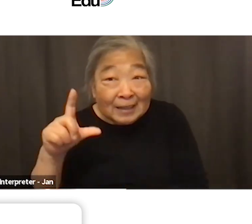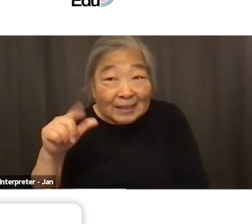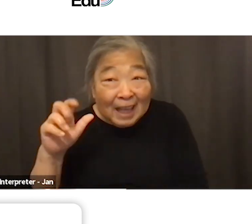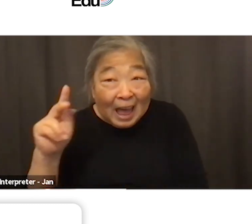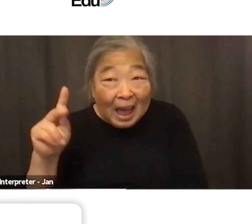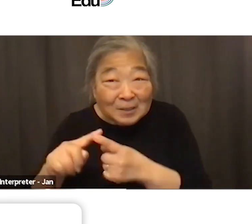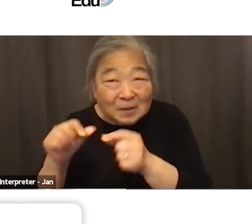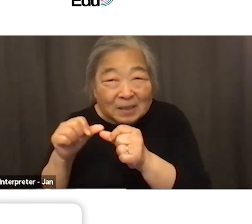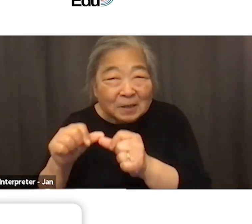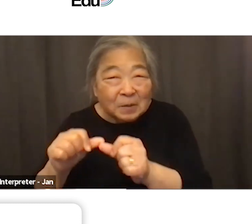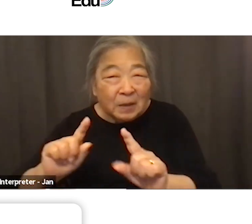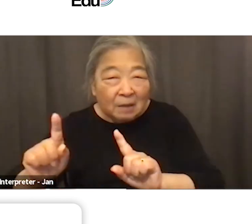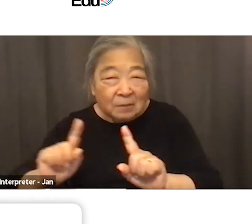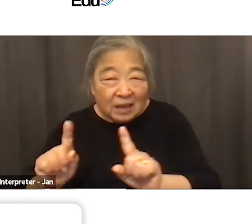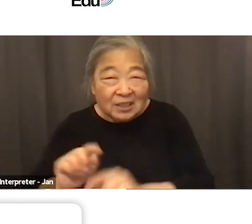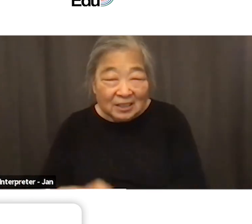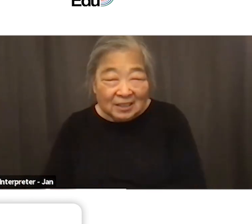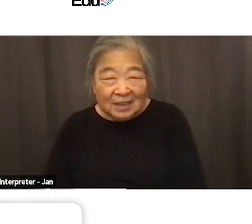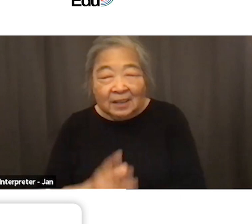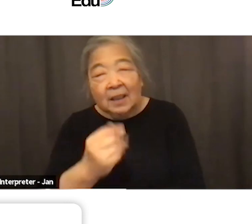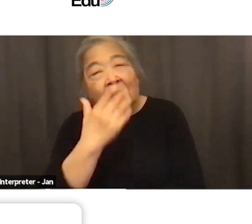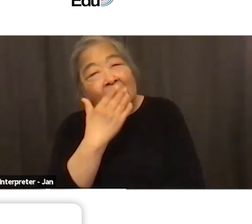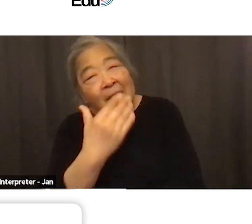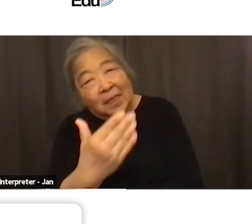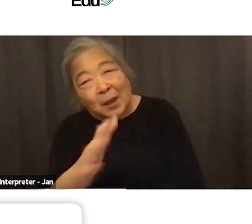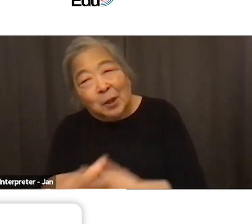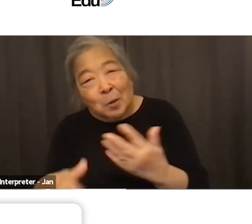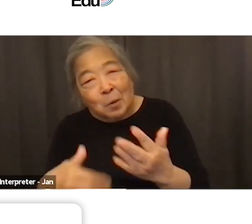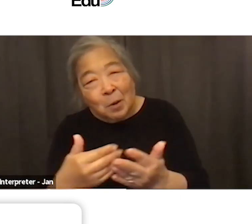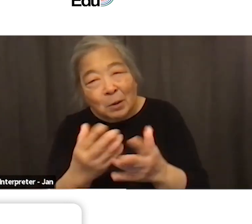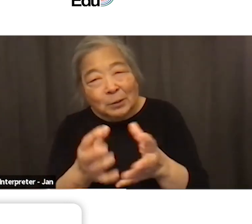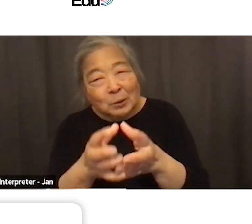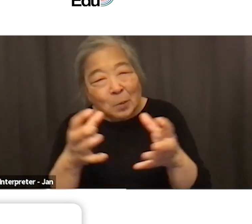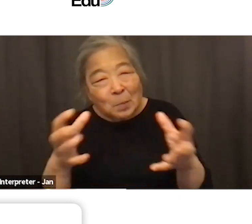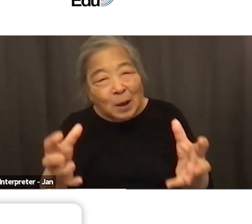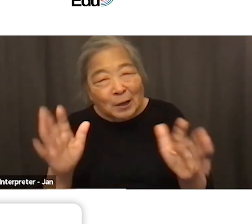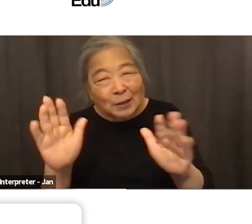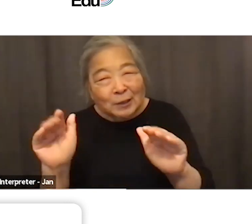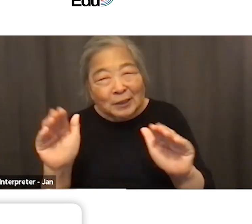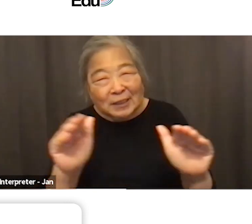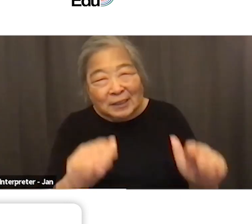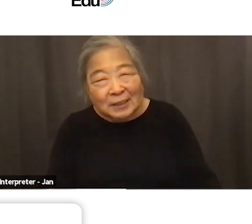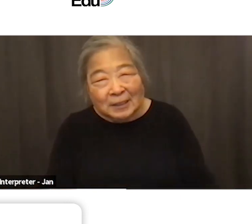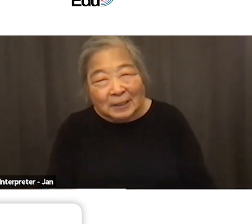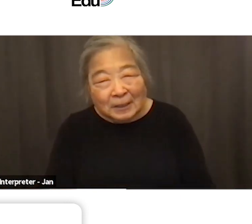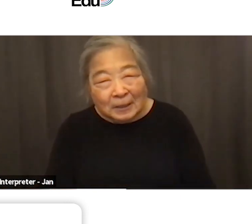the conversation. And thank you all so much. Bye. Thank you. Bye.